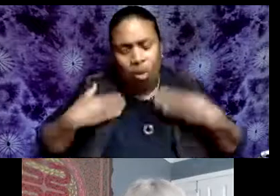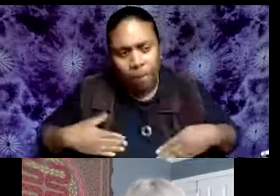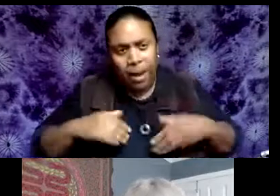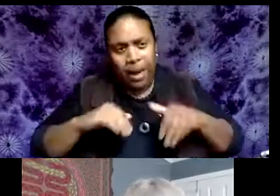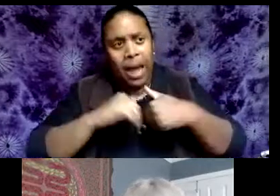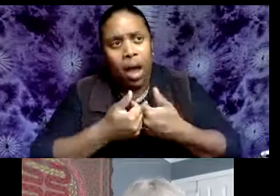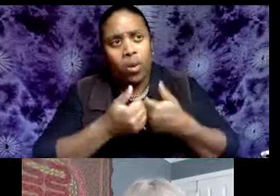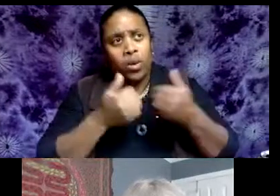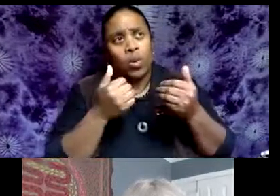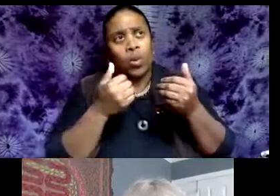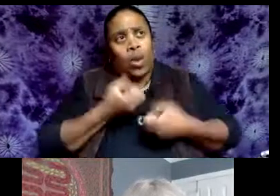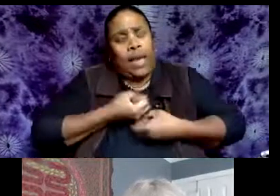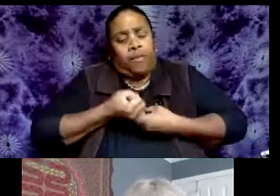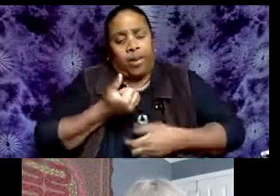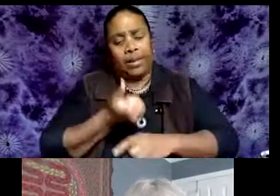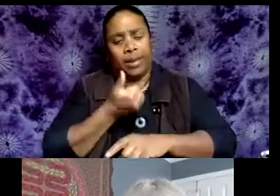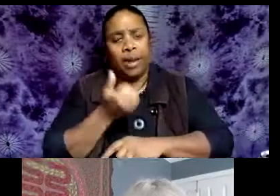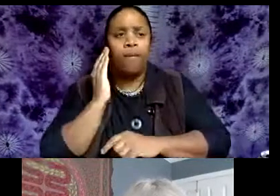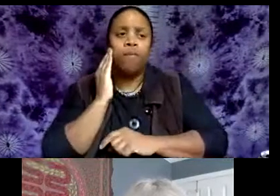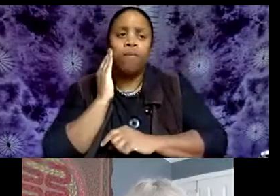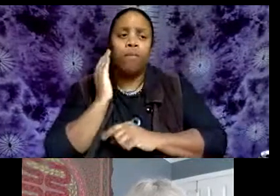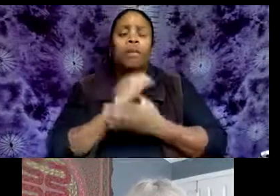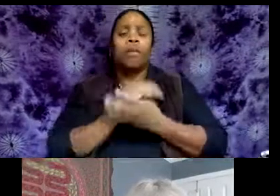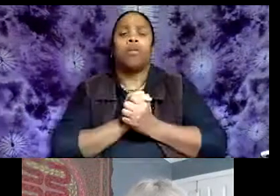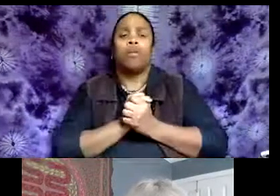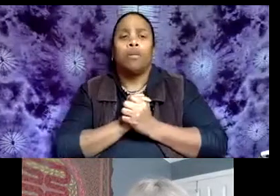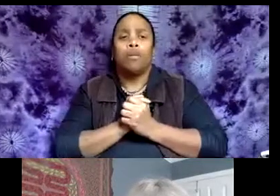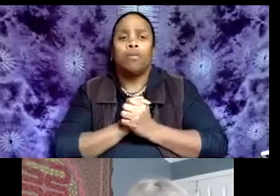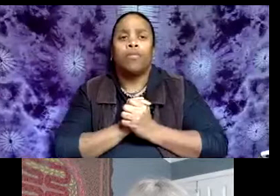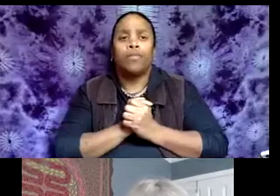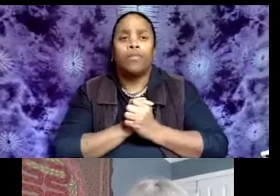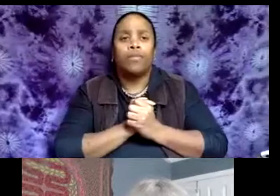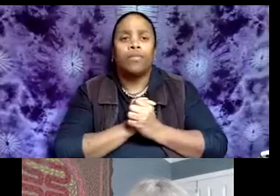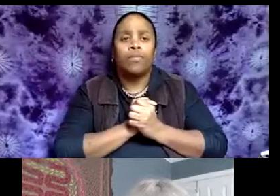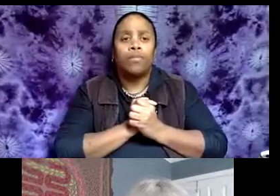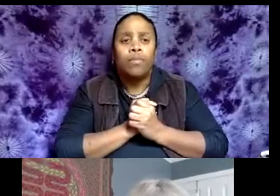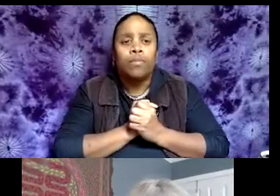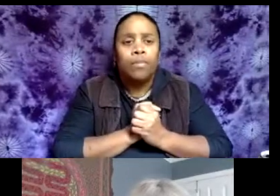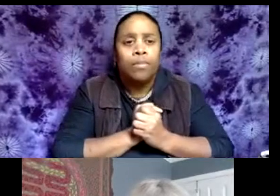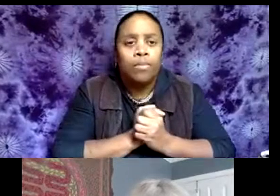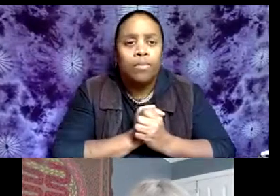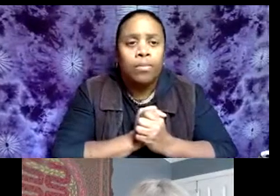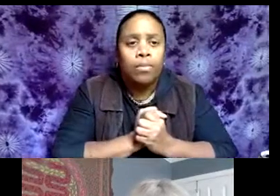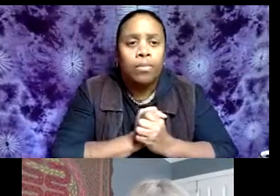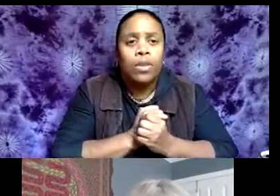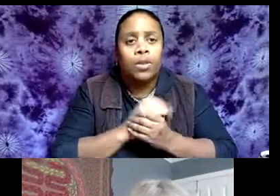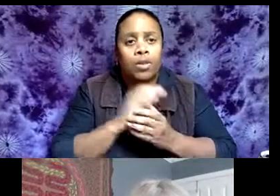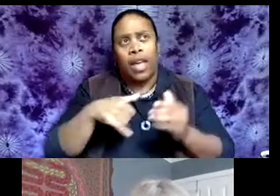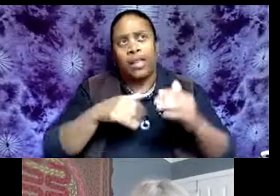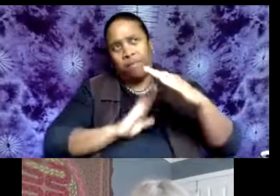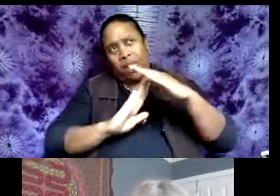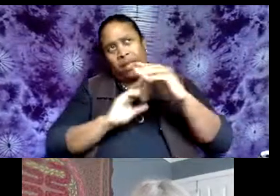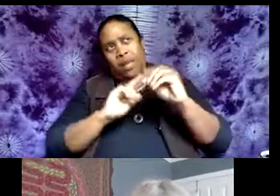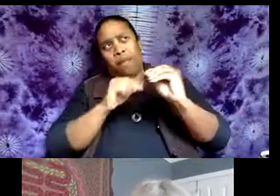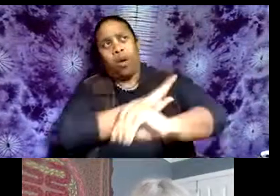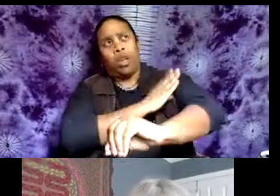we behave or show up. So that's the essence of energy. I also